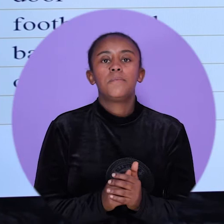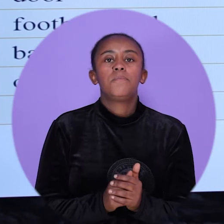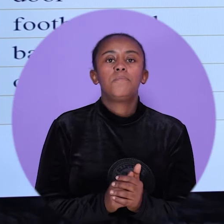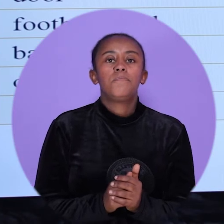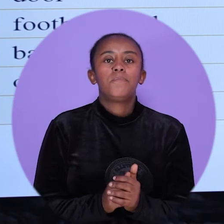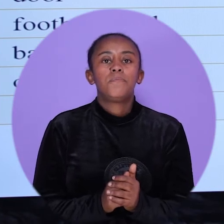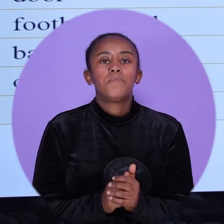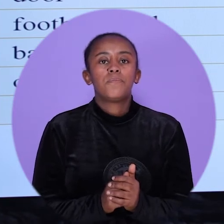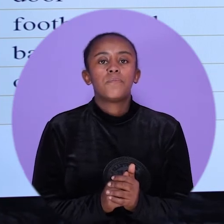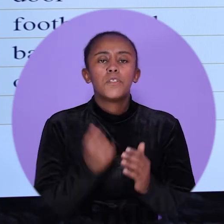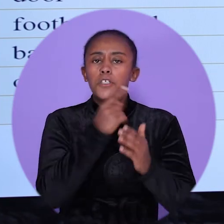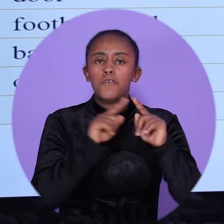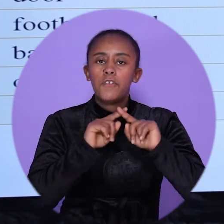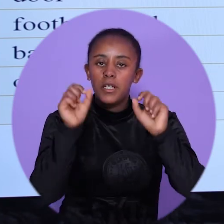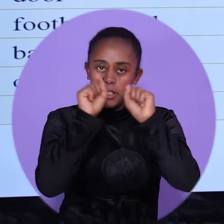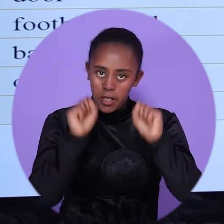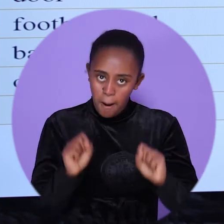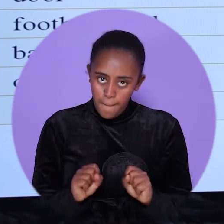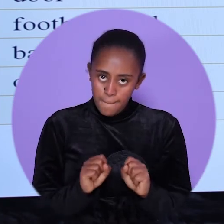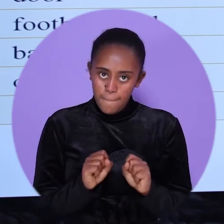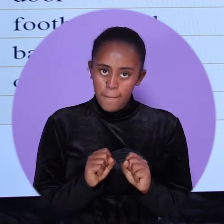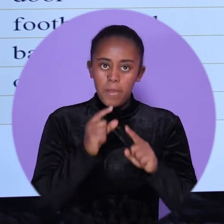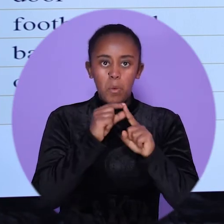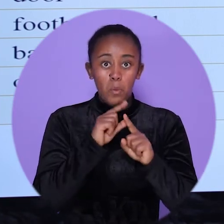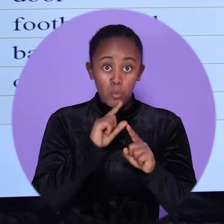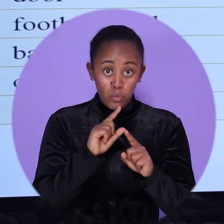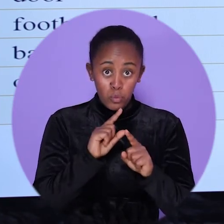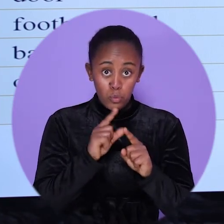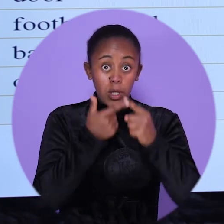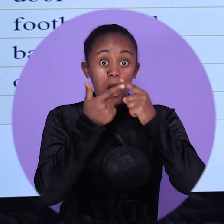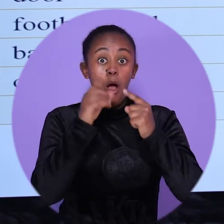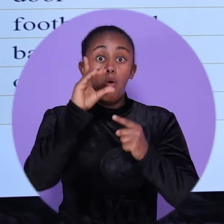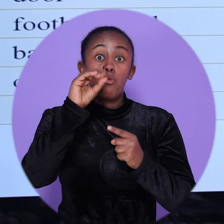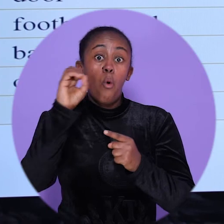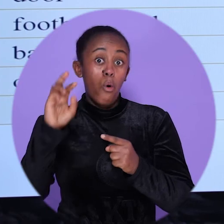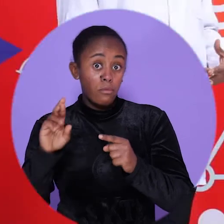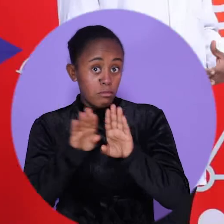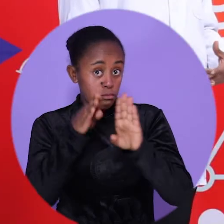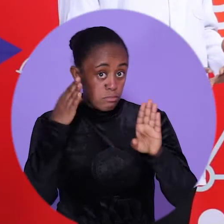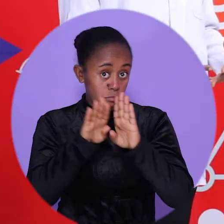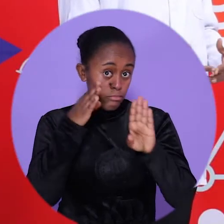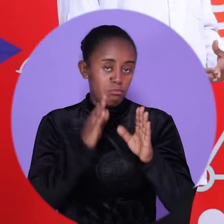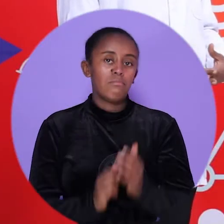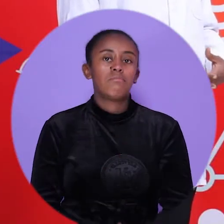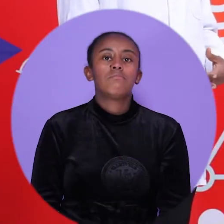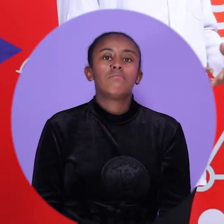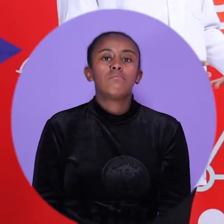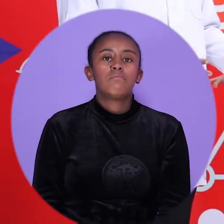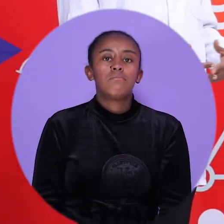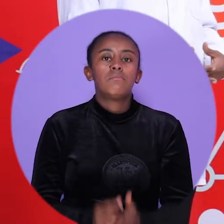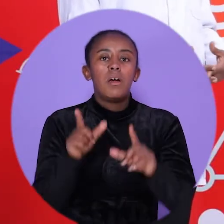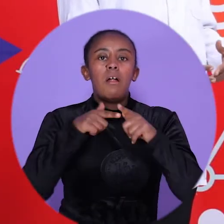shape on the table. There is a word over here. So how do you express by language